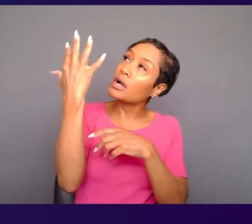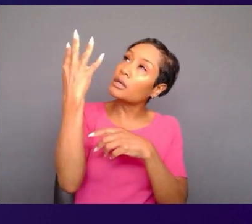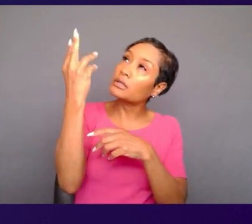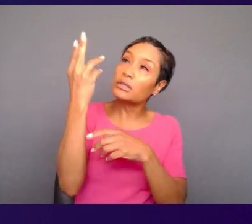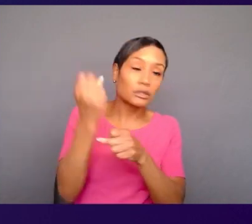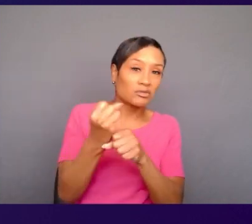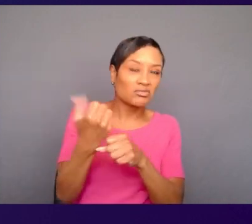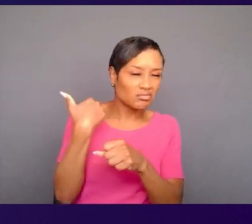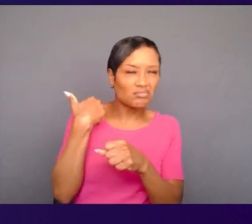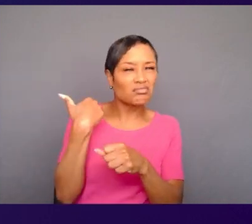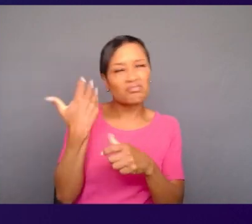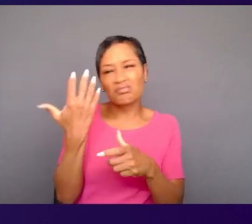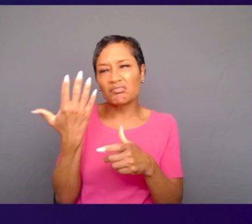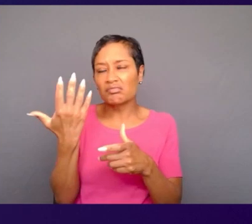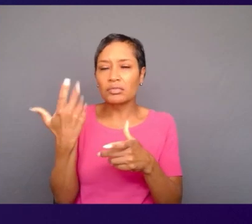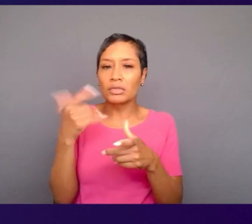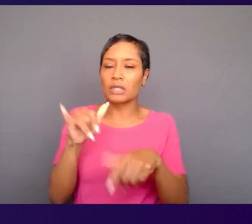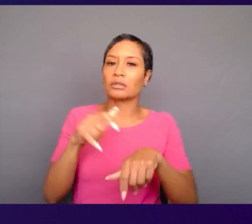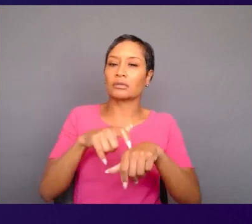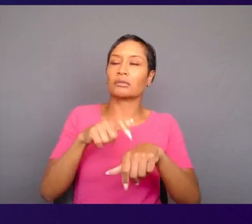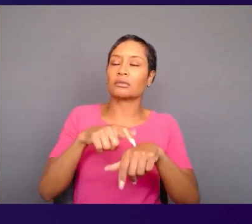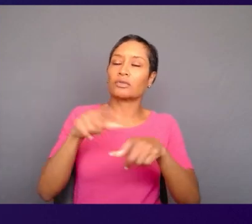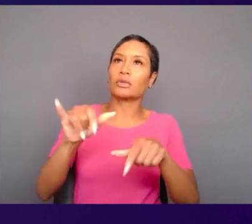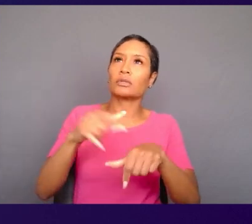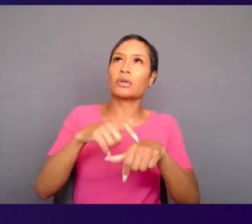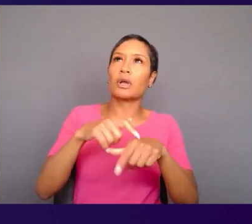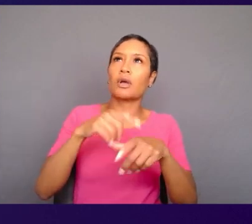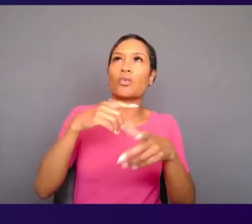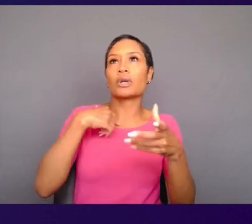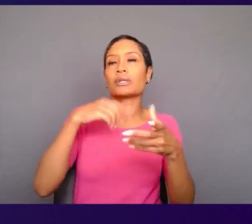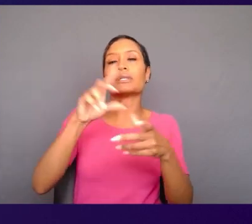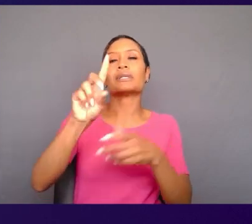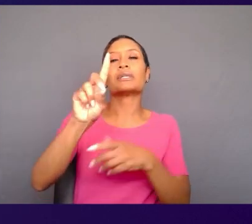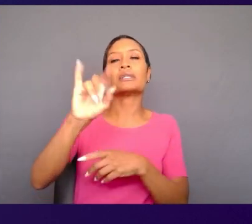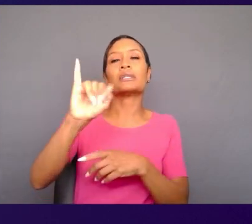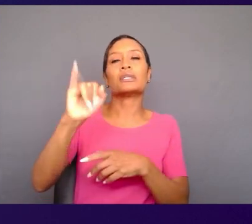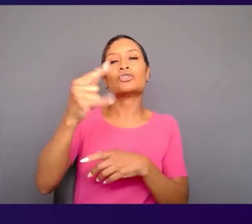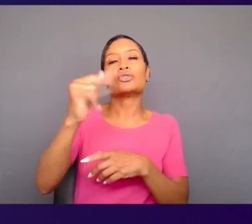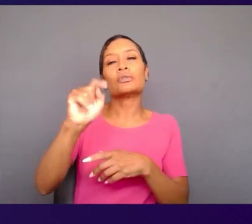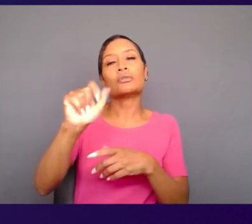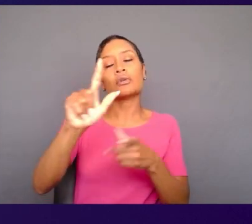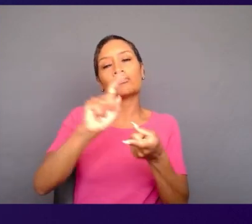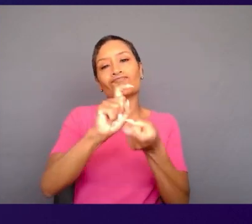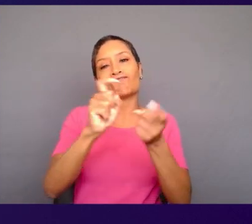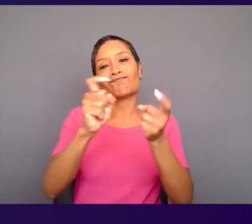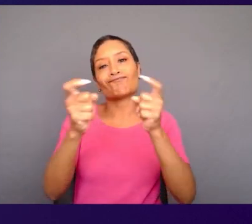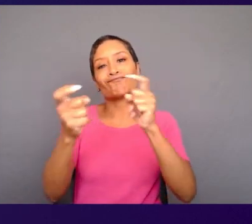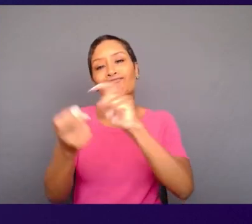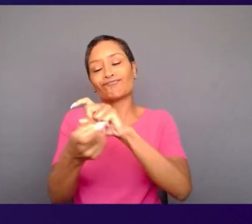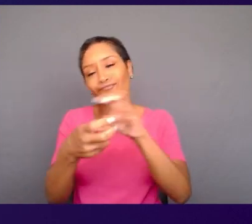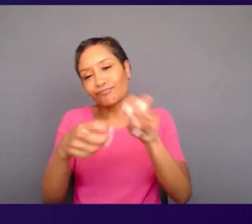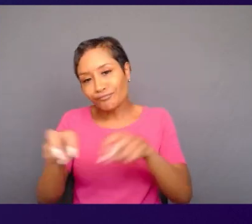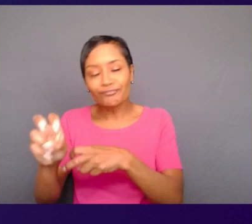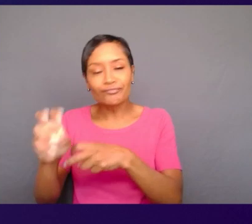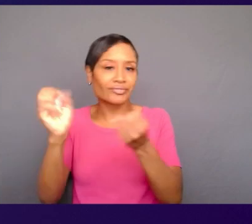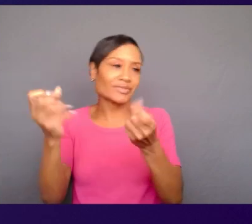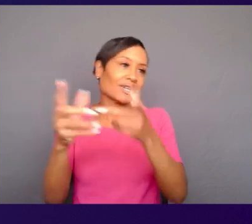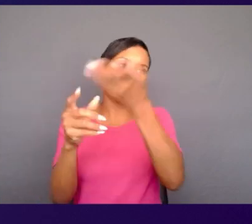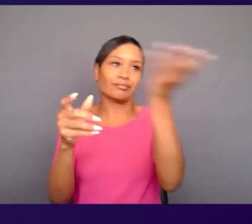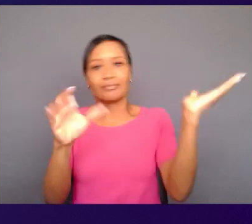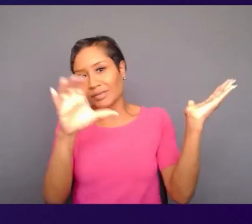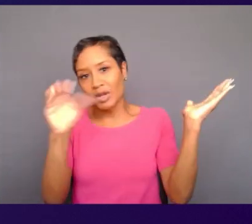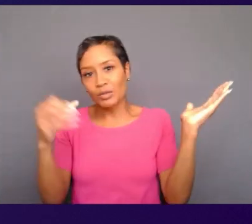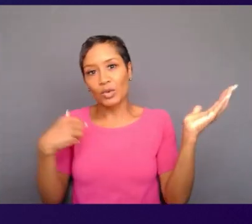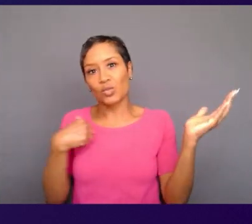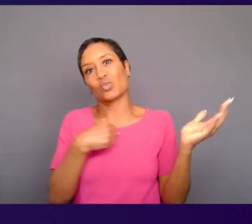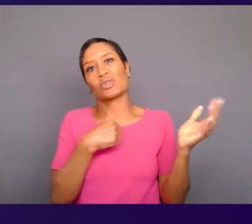going through a cloud a digital transformation at the time, and like a lot of other companies were sort of at that